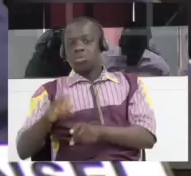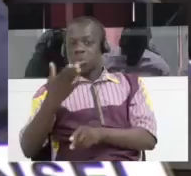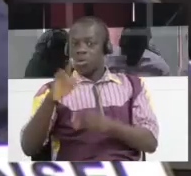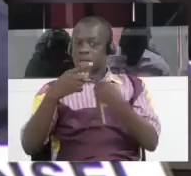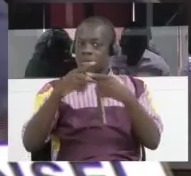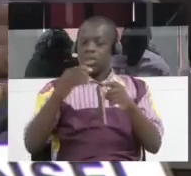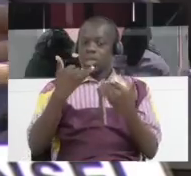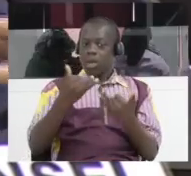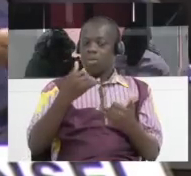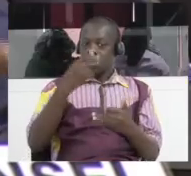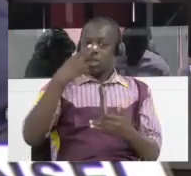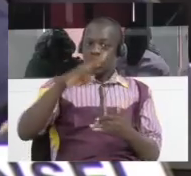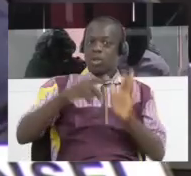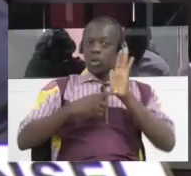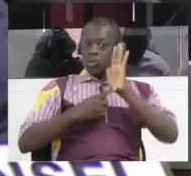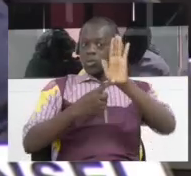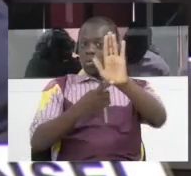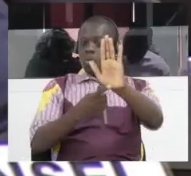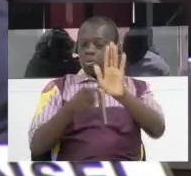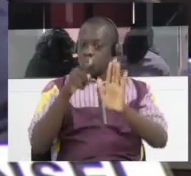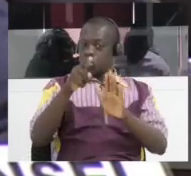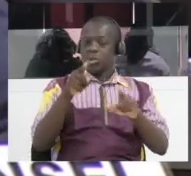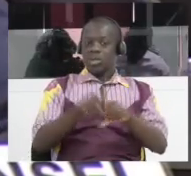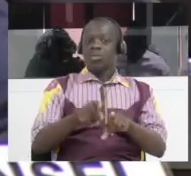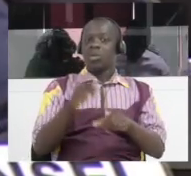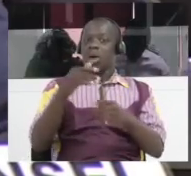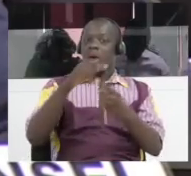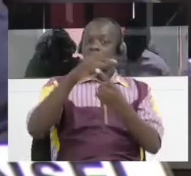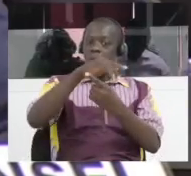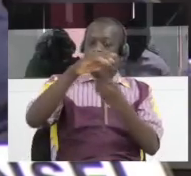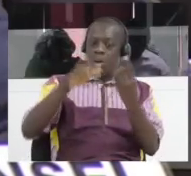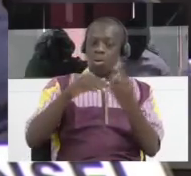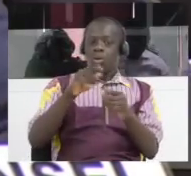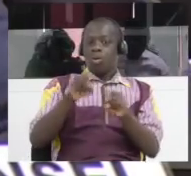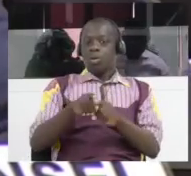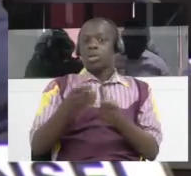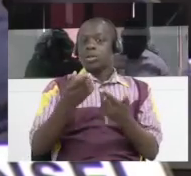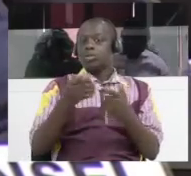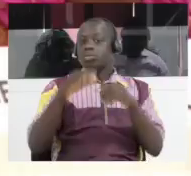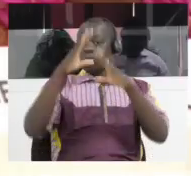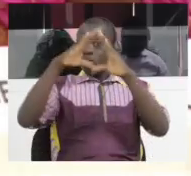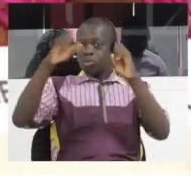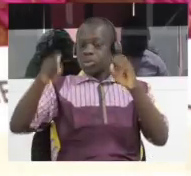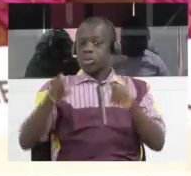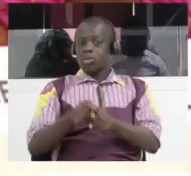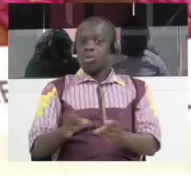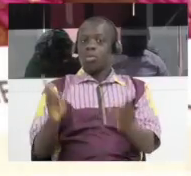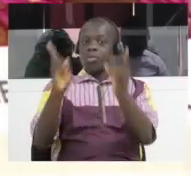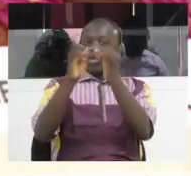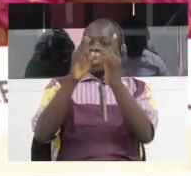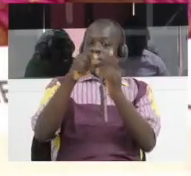different. What I'm now trying to show to you is that among those officers who